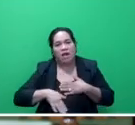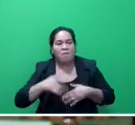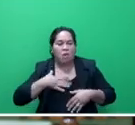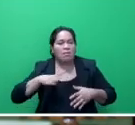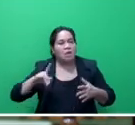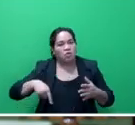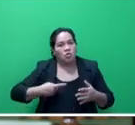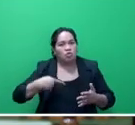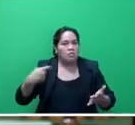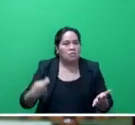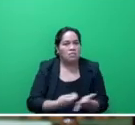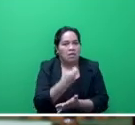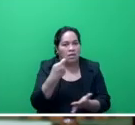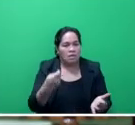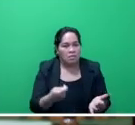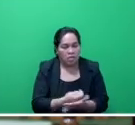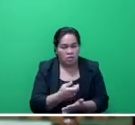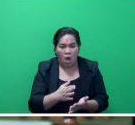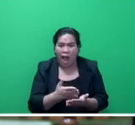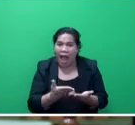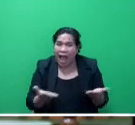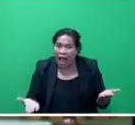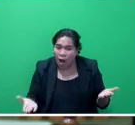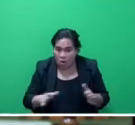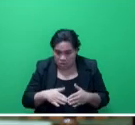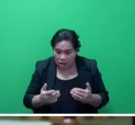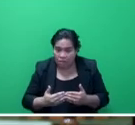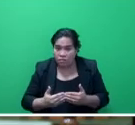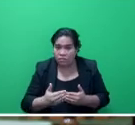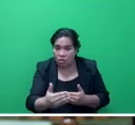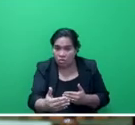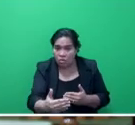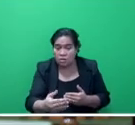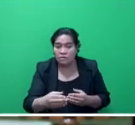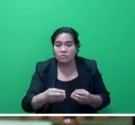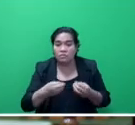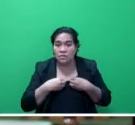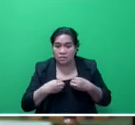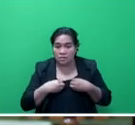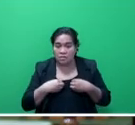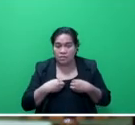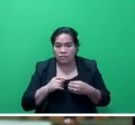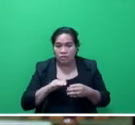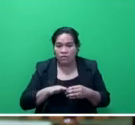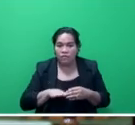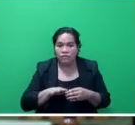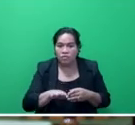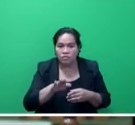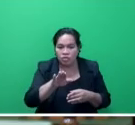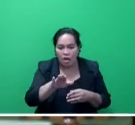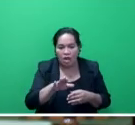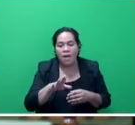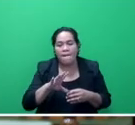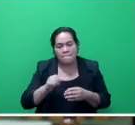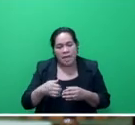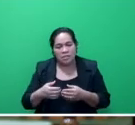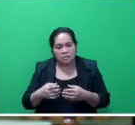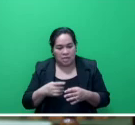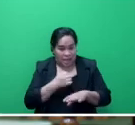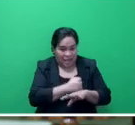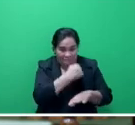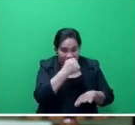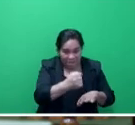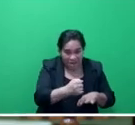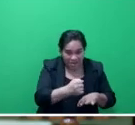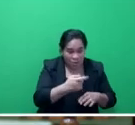build MSMEs, build greater resilience and business continuity for the future, and to jumpstart this sector, government in collaboration